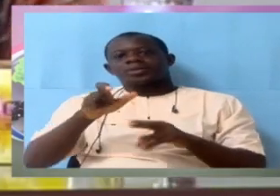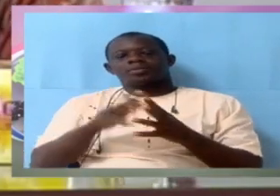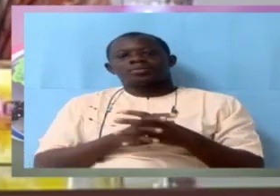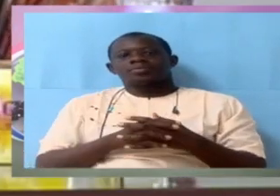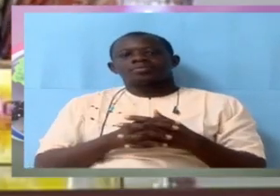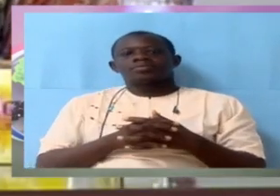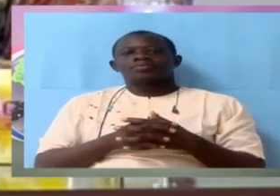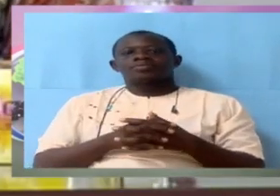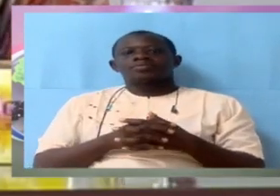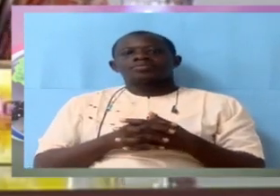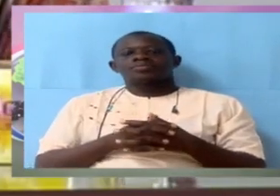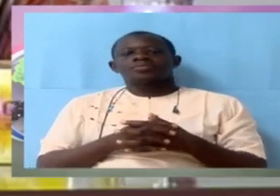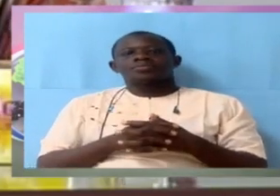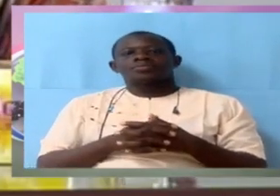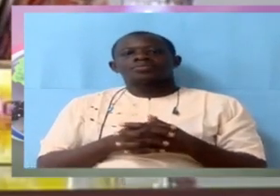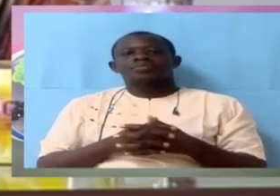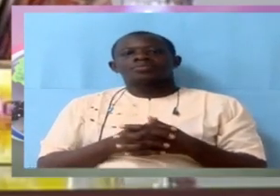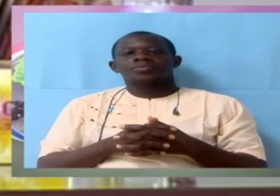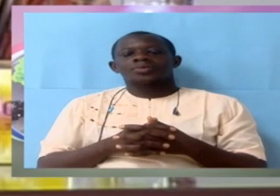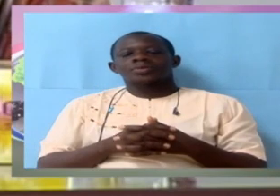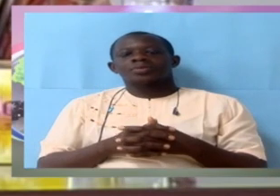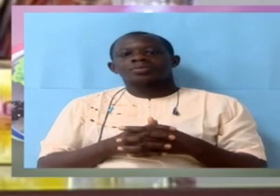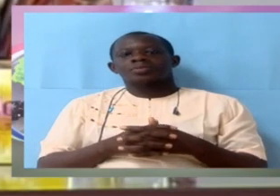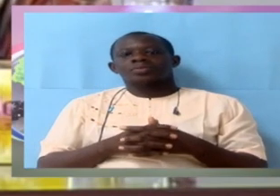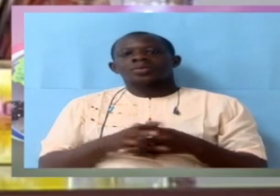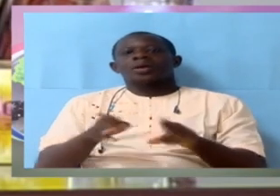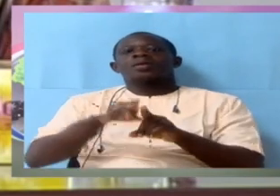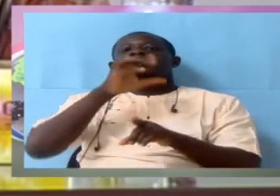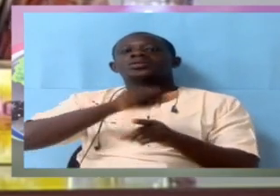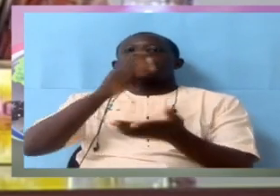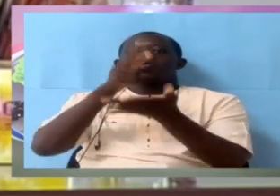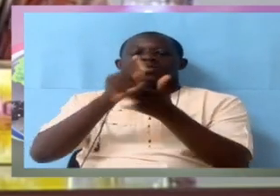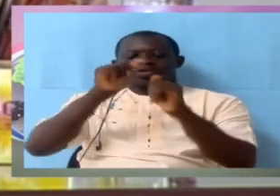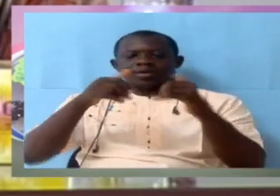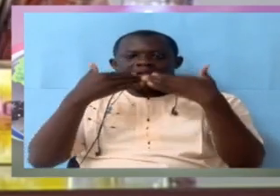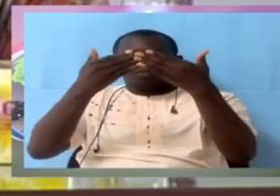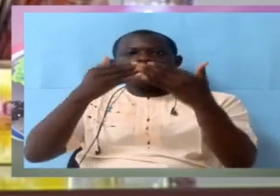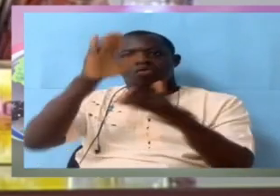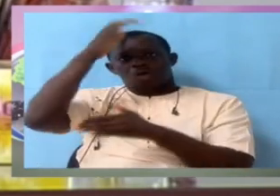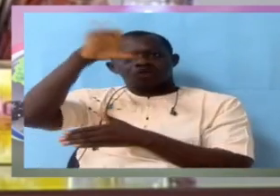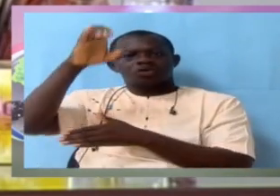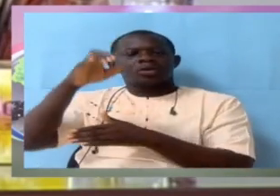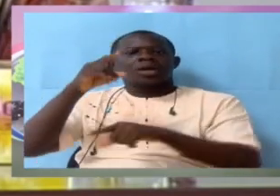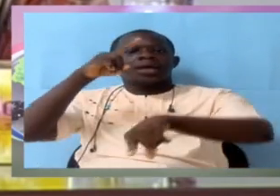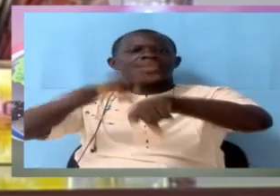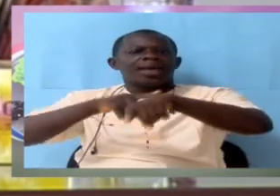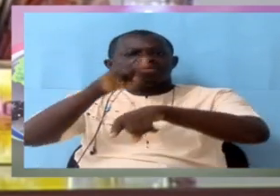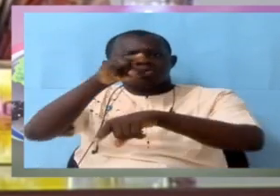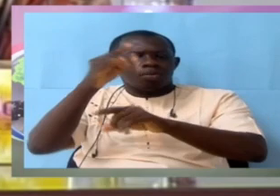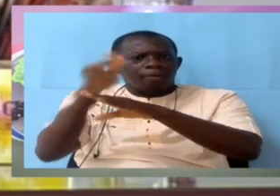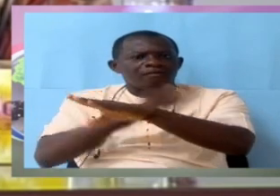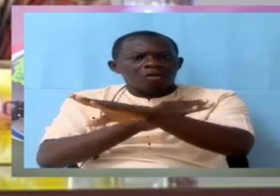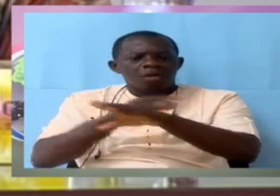Mr. Witness, can you tell the commission during the said treatment what your health condition was